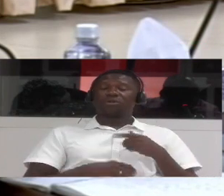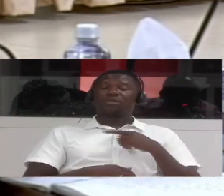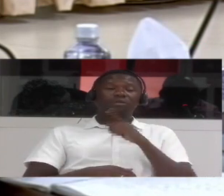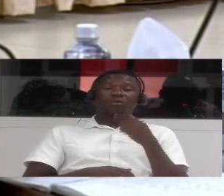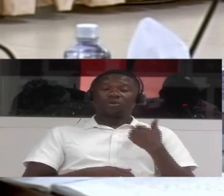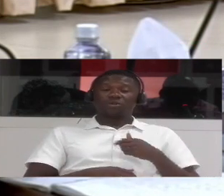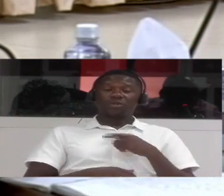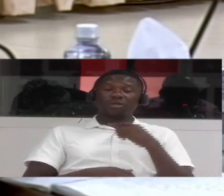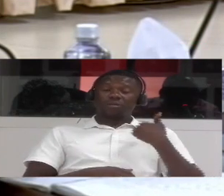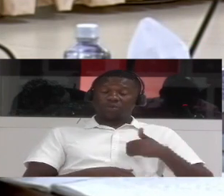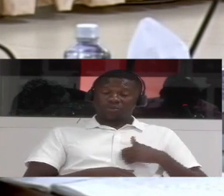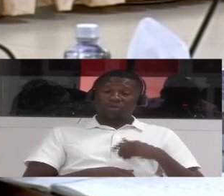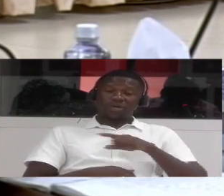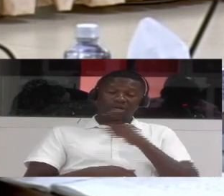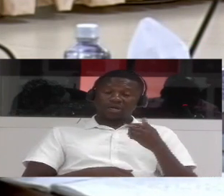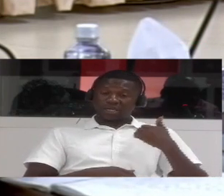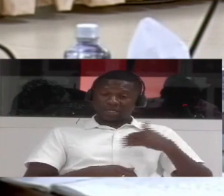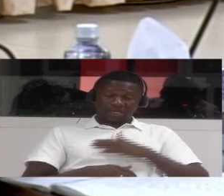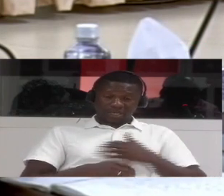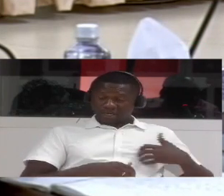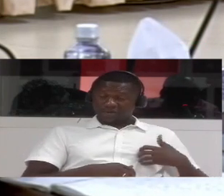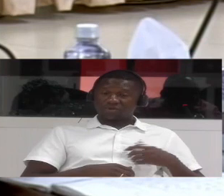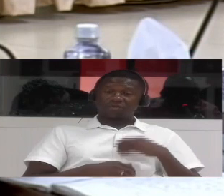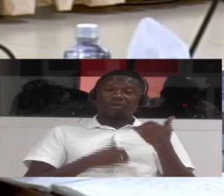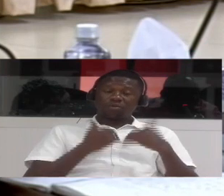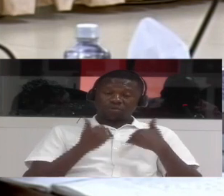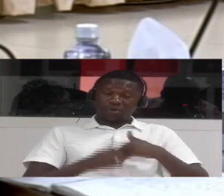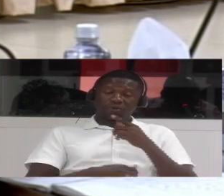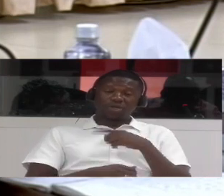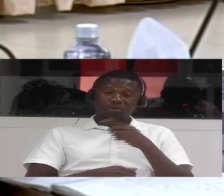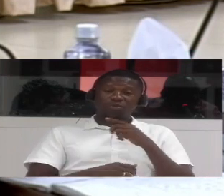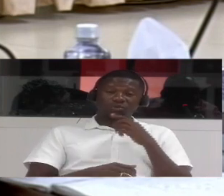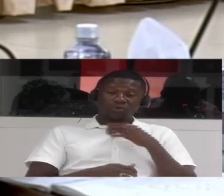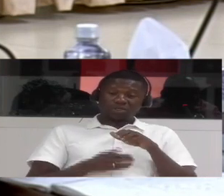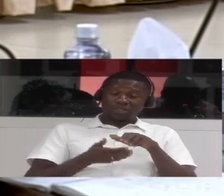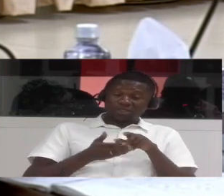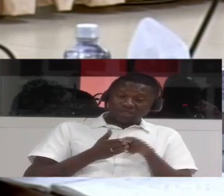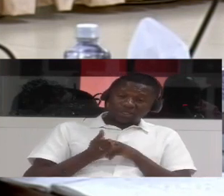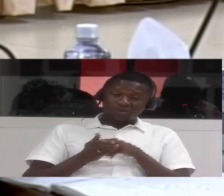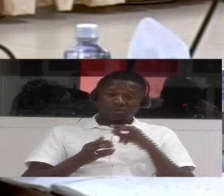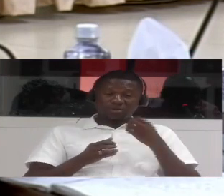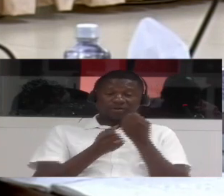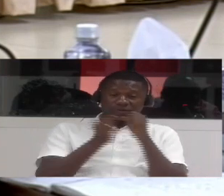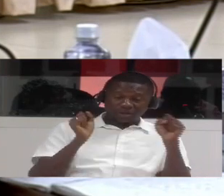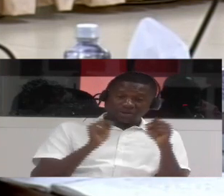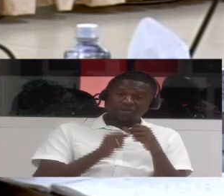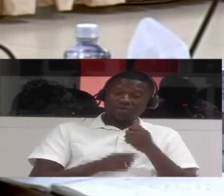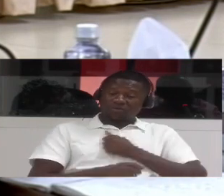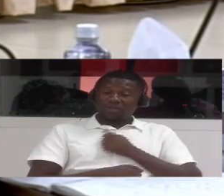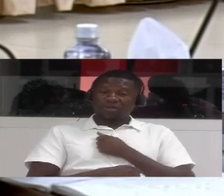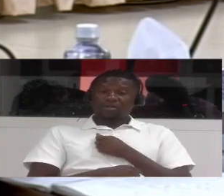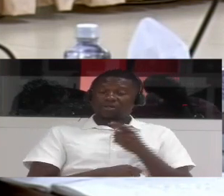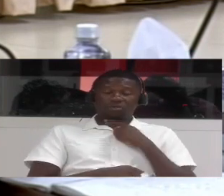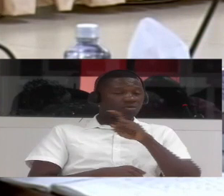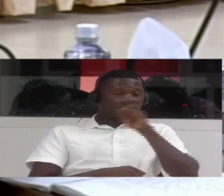people who are enemies of the people are those that seek to supplant our freedom with fear. There is no question about that.